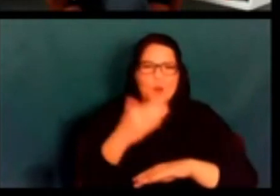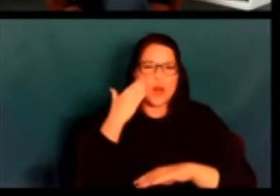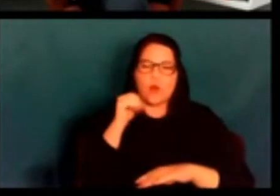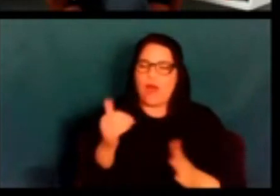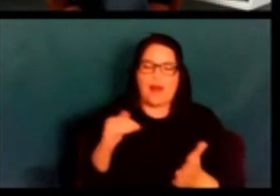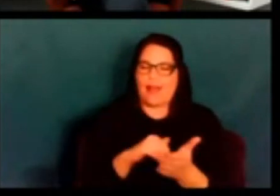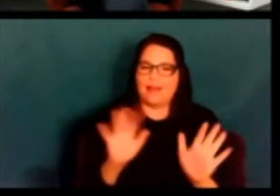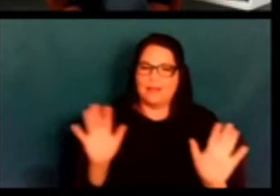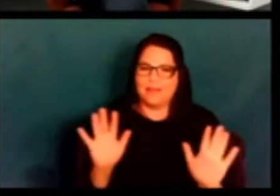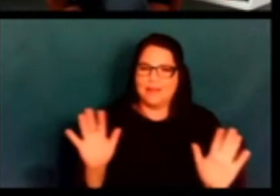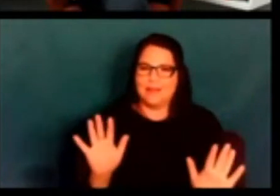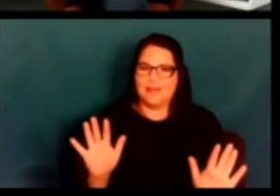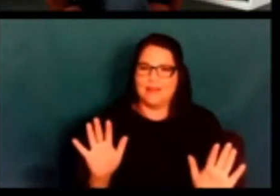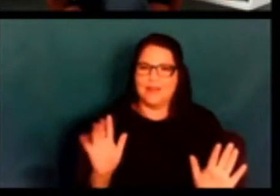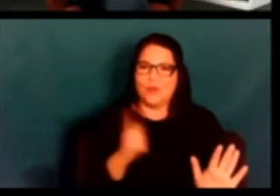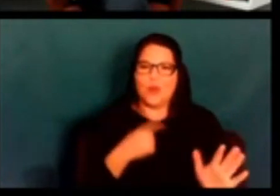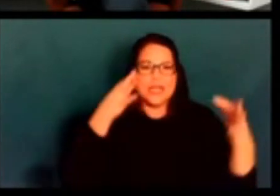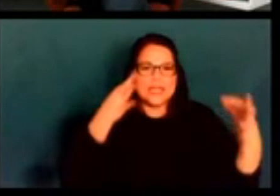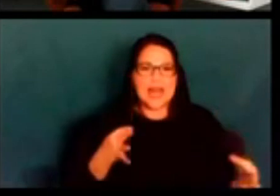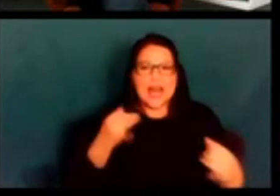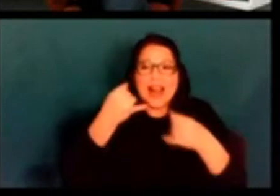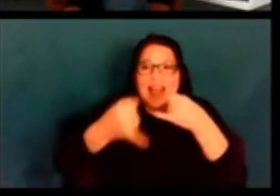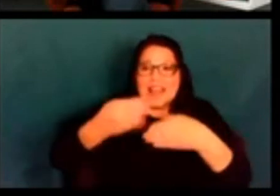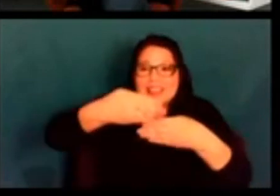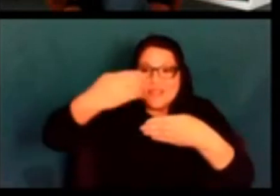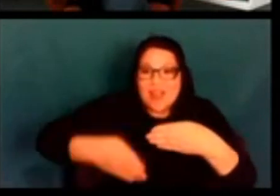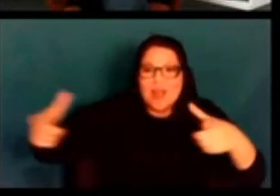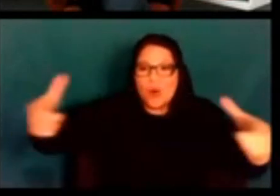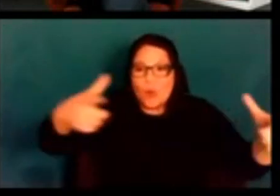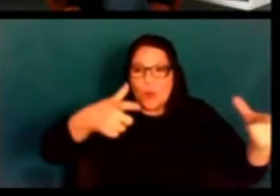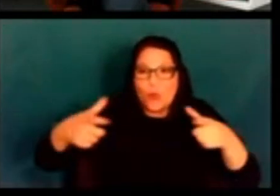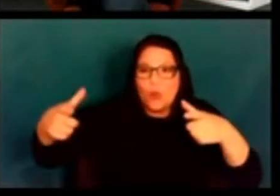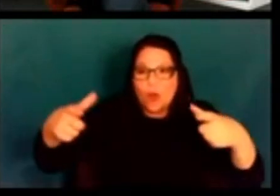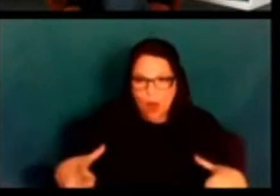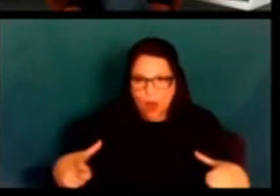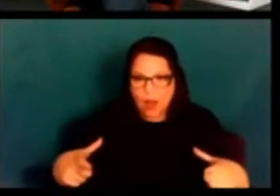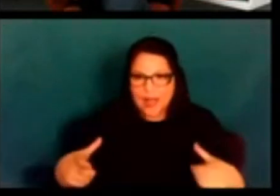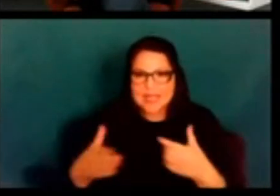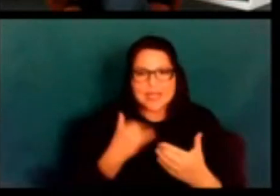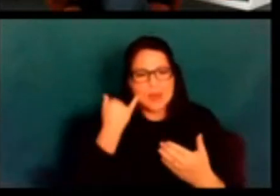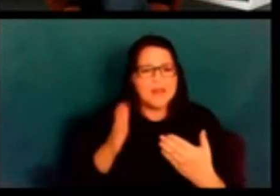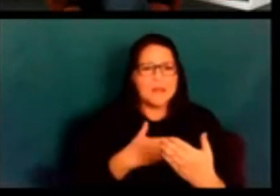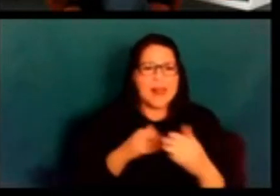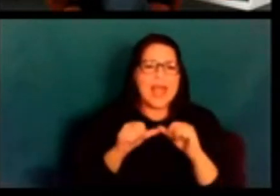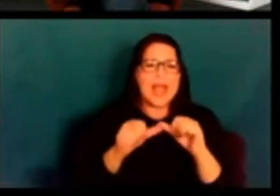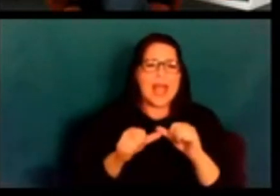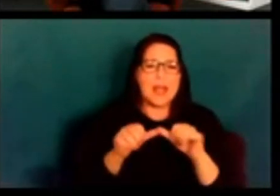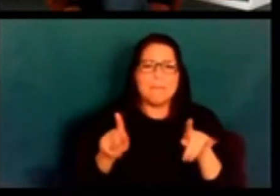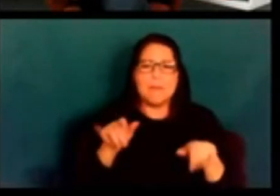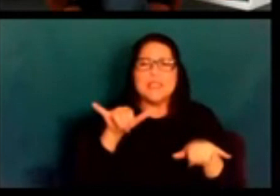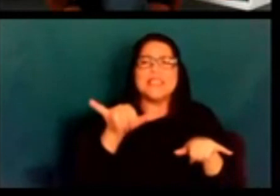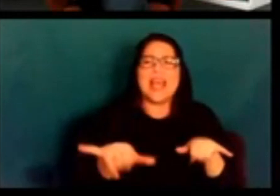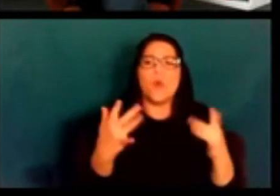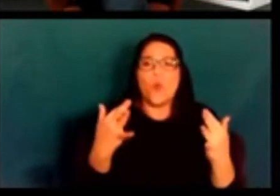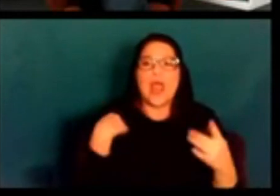do that again. We made the spaceship come on last. That kept everybody there, no matter how long you played, they would stay there till the